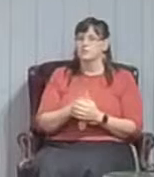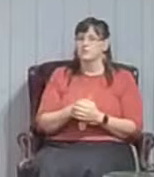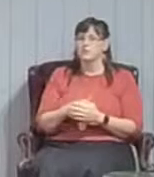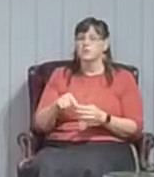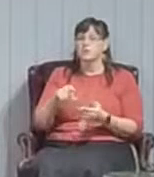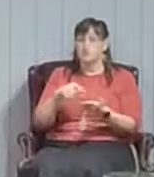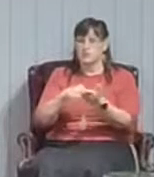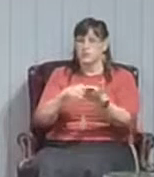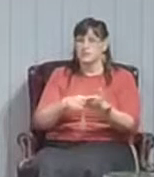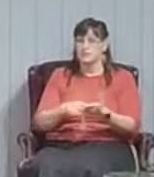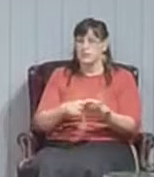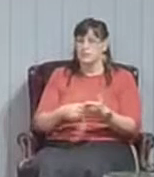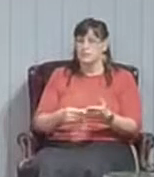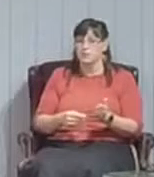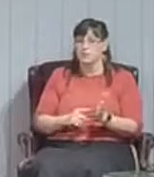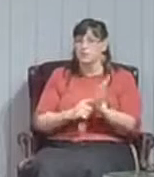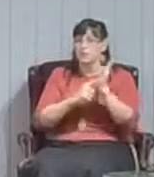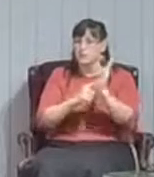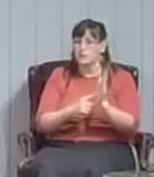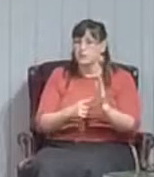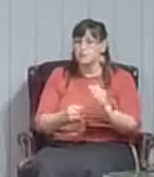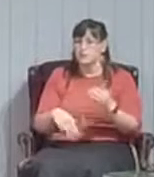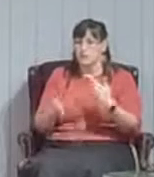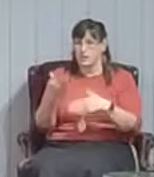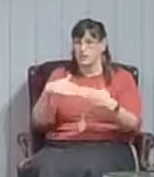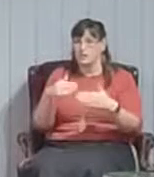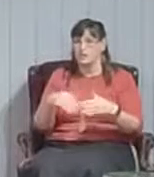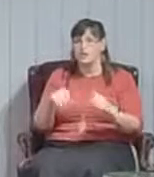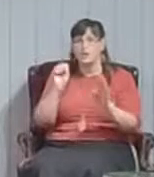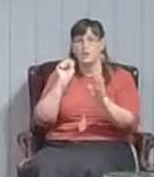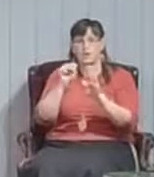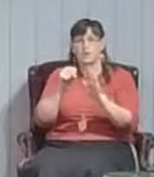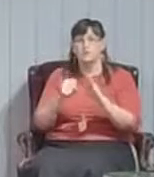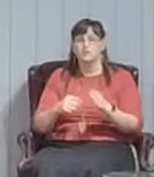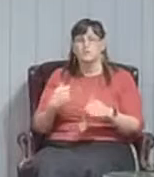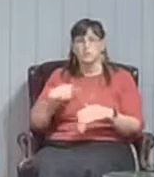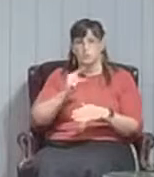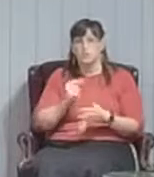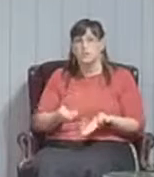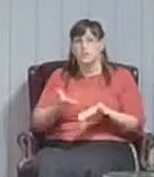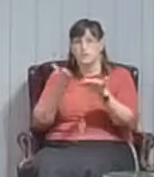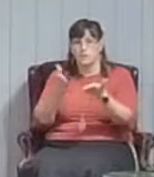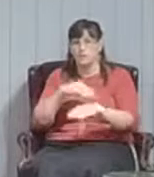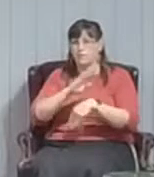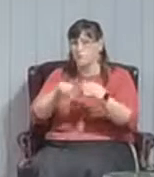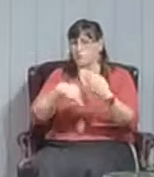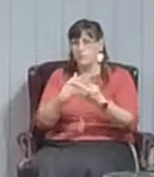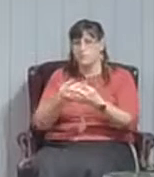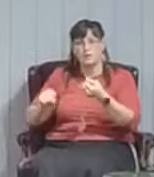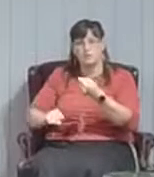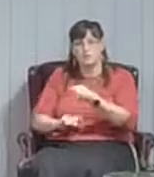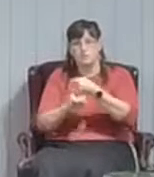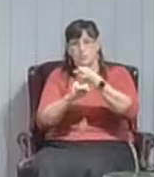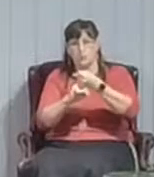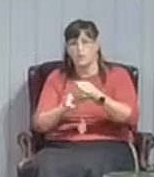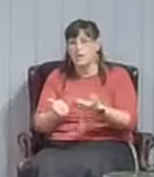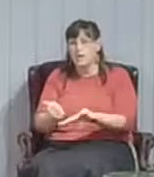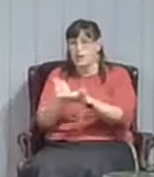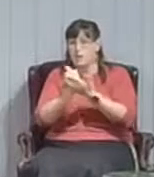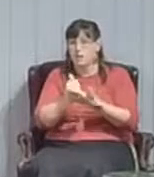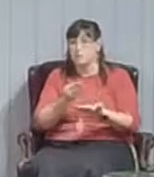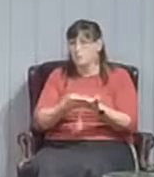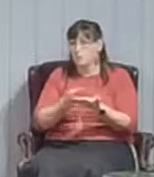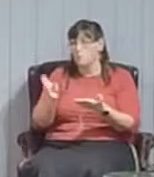and so this field representative came and offered him, so we can give you full-time support, and we can help you buy land and build a